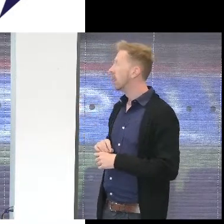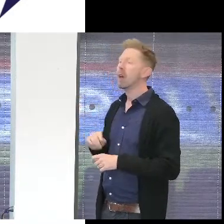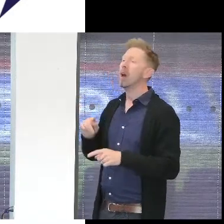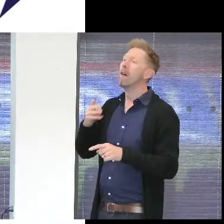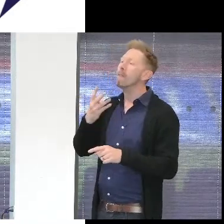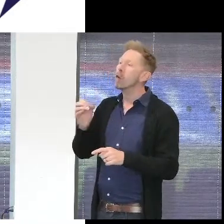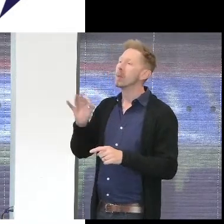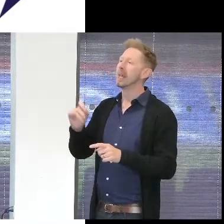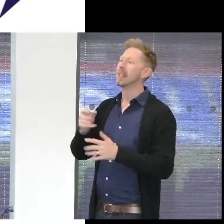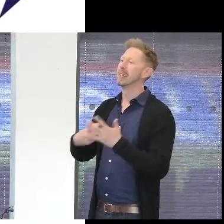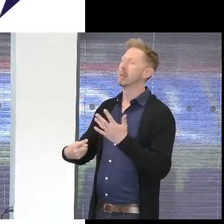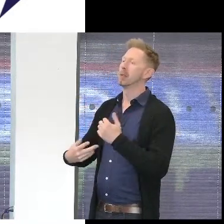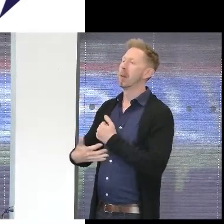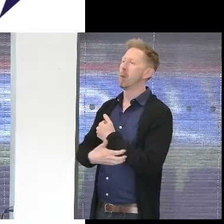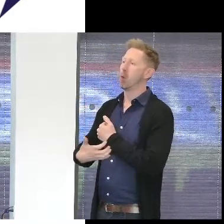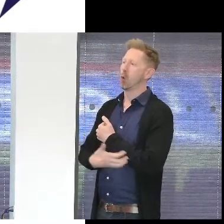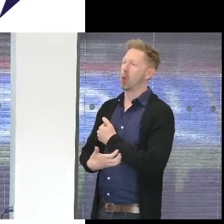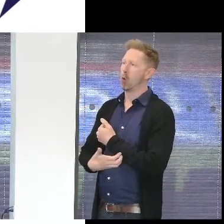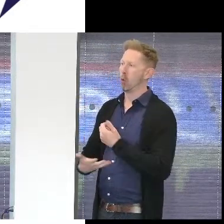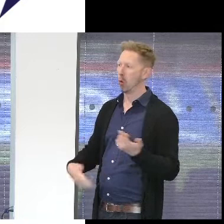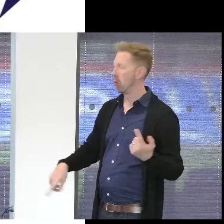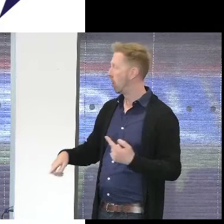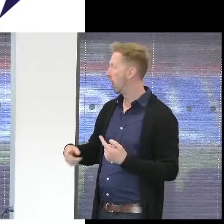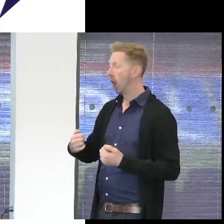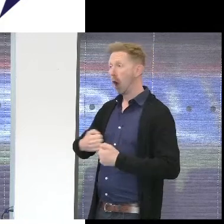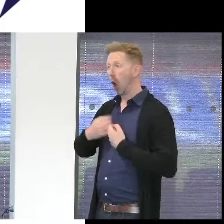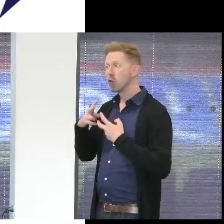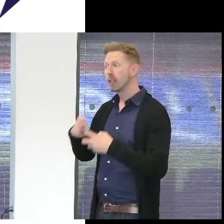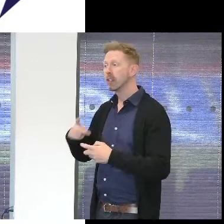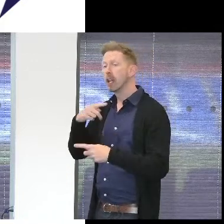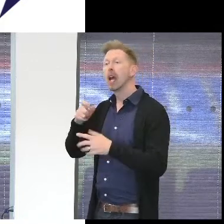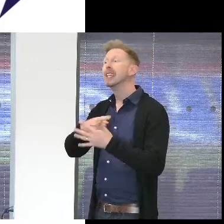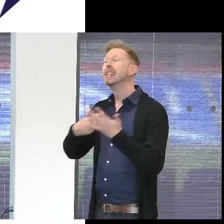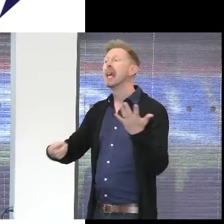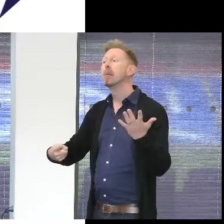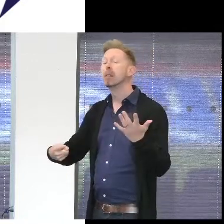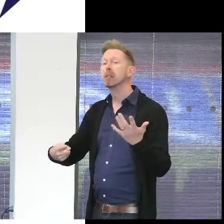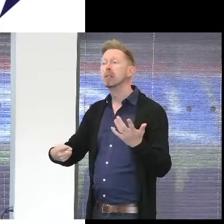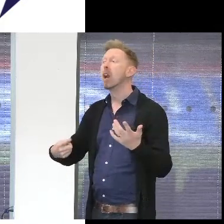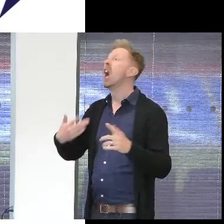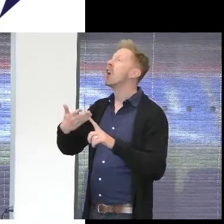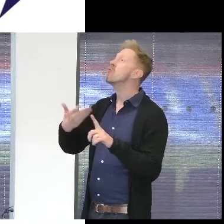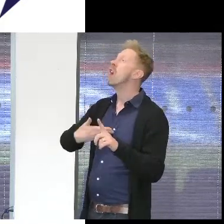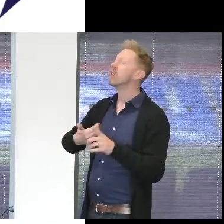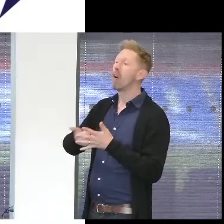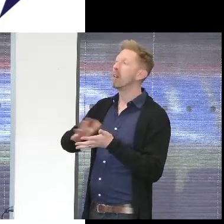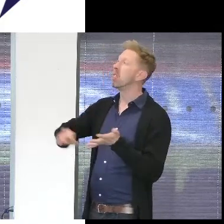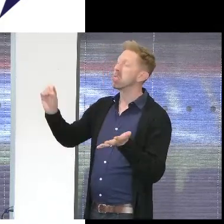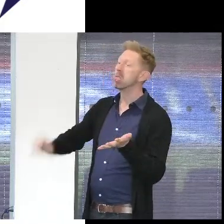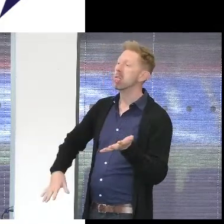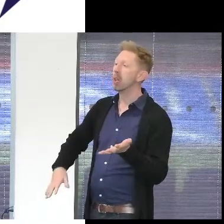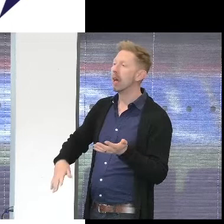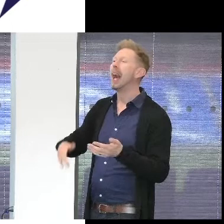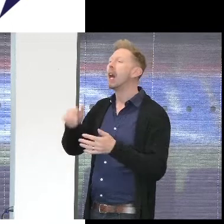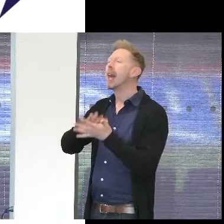in Wales. DW's own surveys show that disabled people don't feel their rights are respected and they're not going to get better. And the increase in hate crime figures